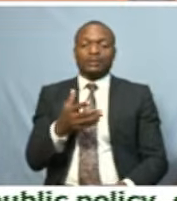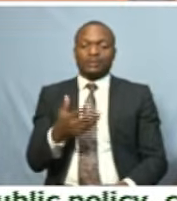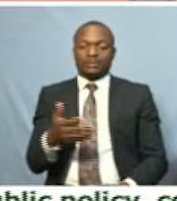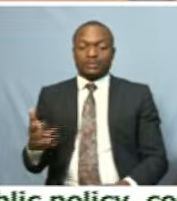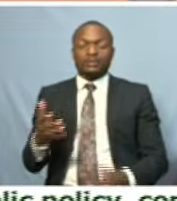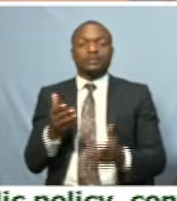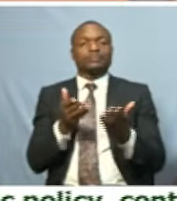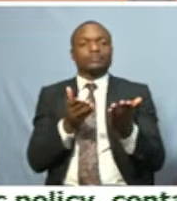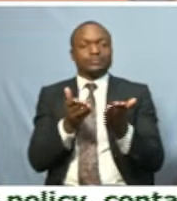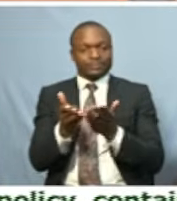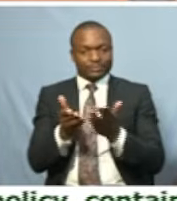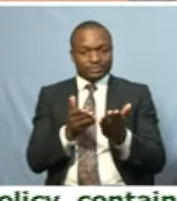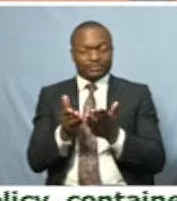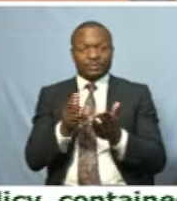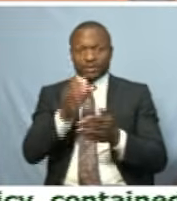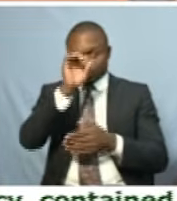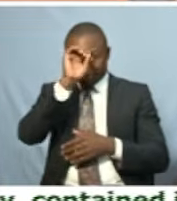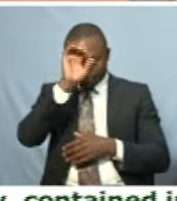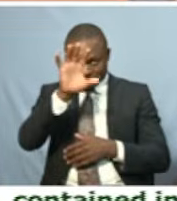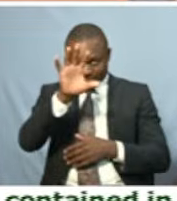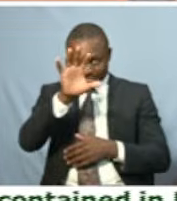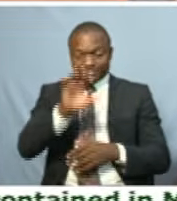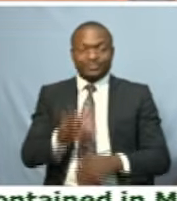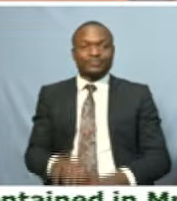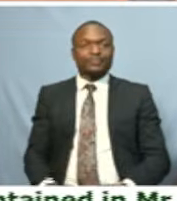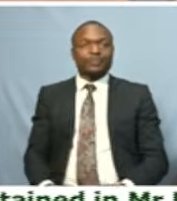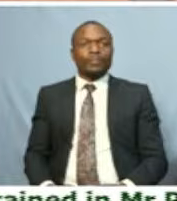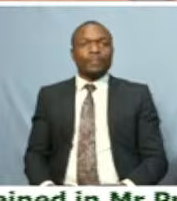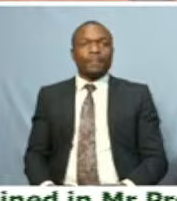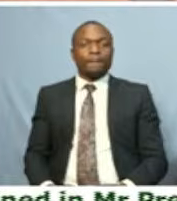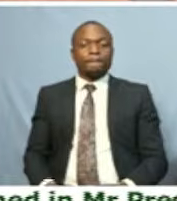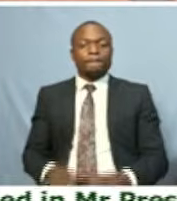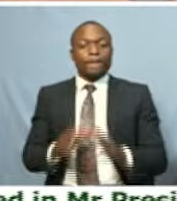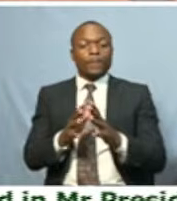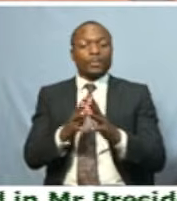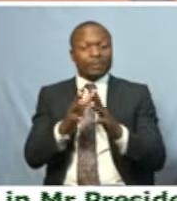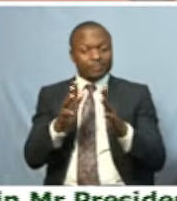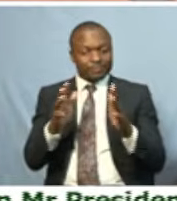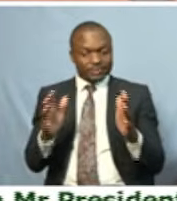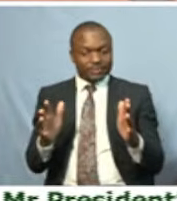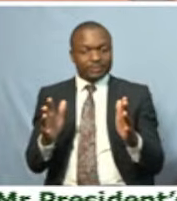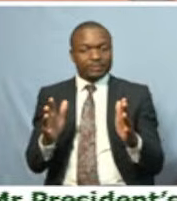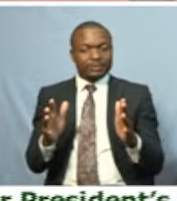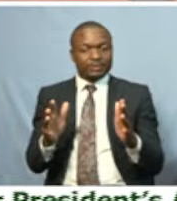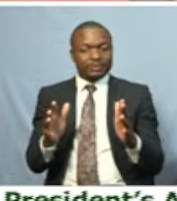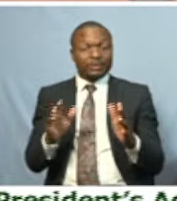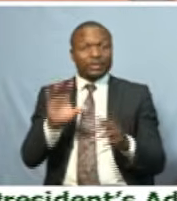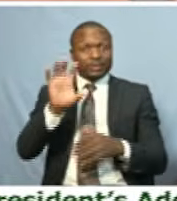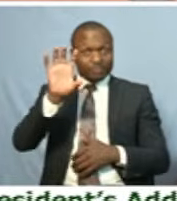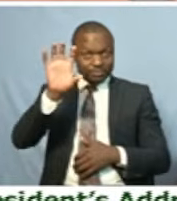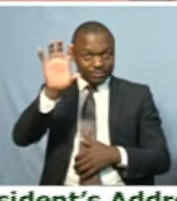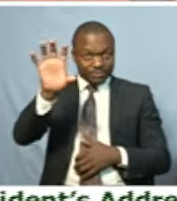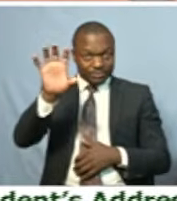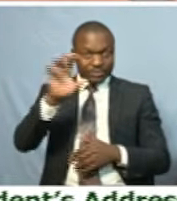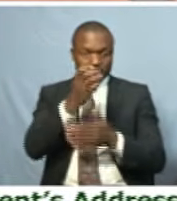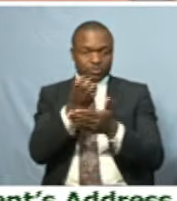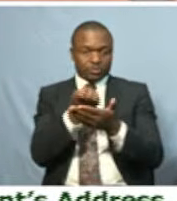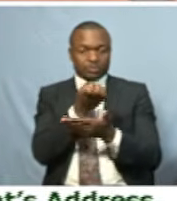services to the mines, which are the major players in the provincial